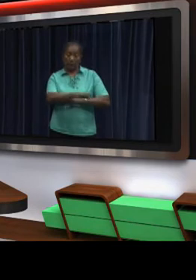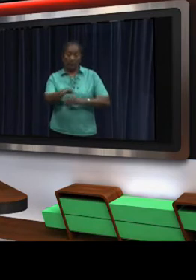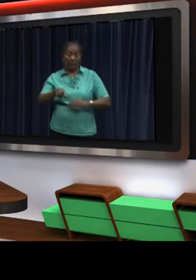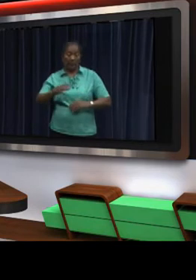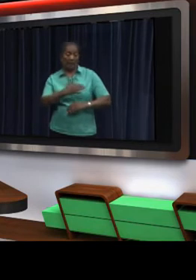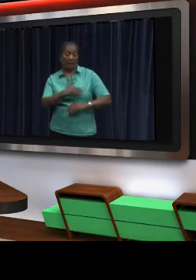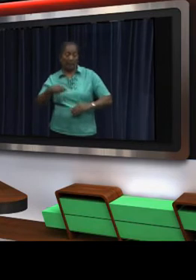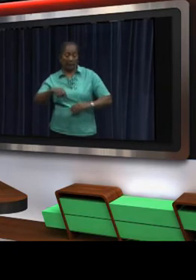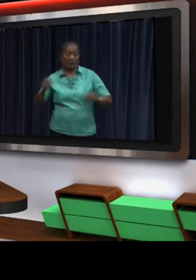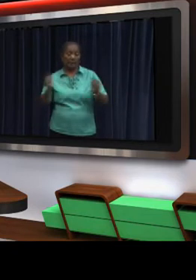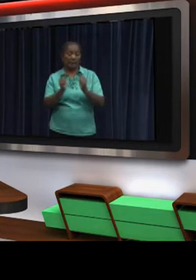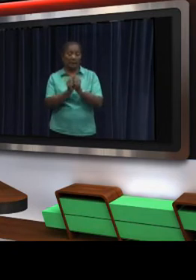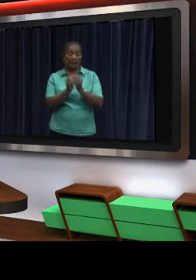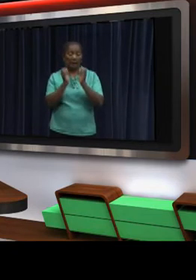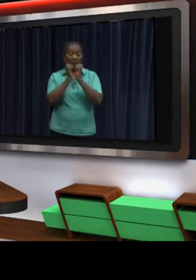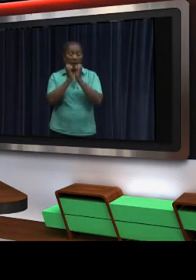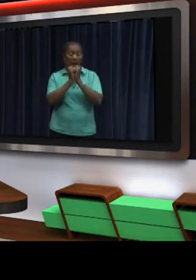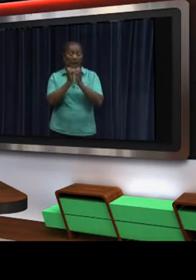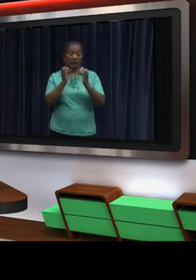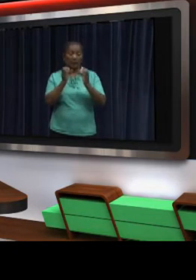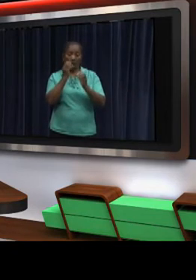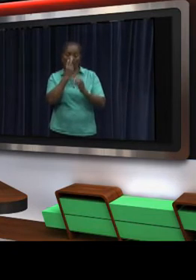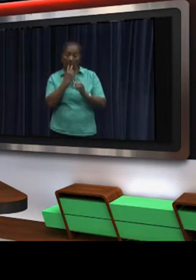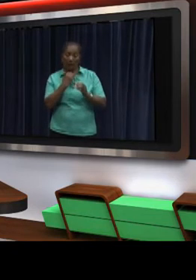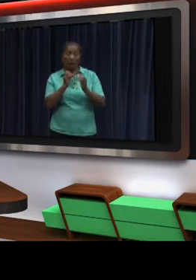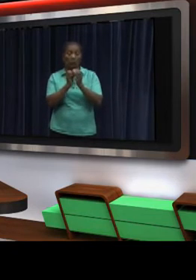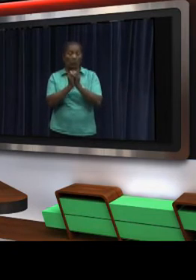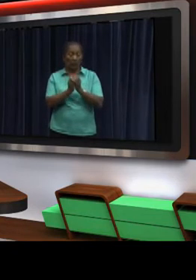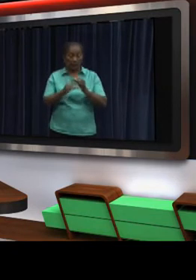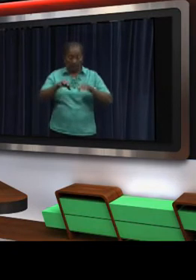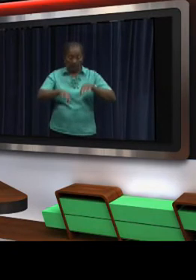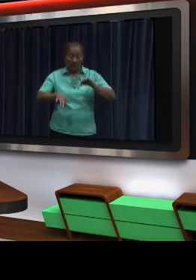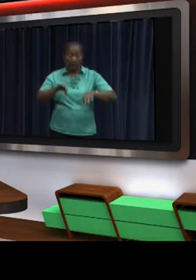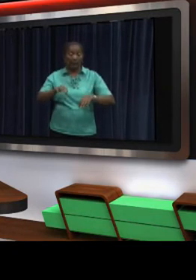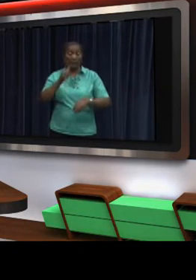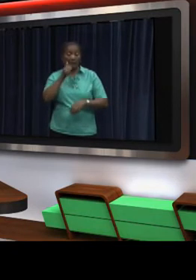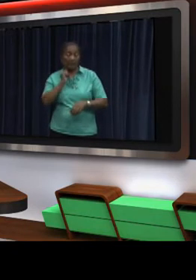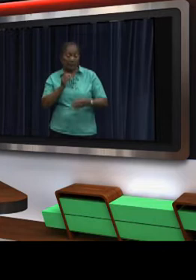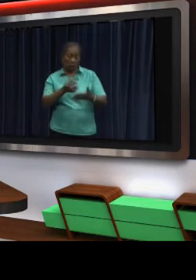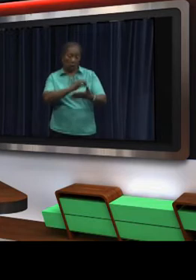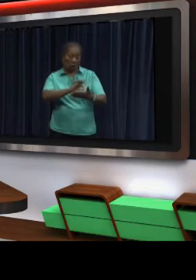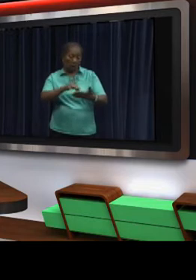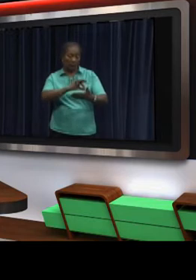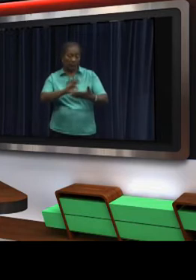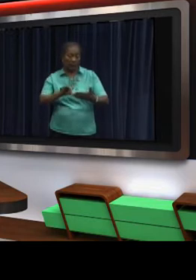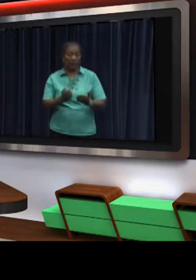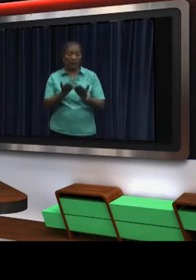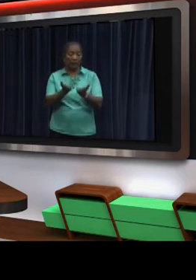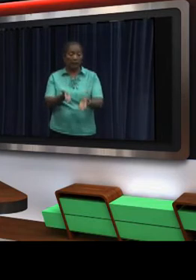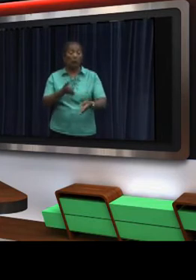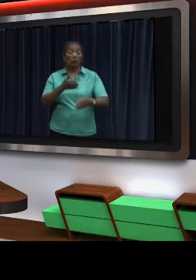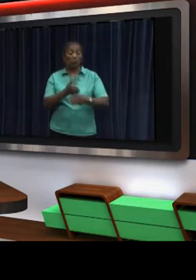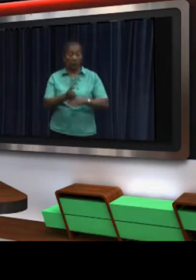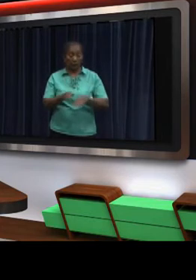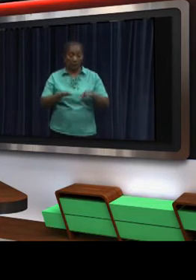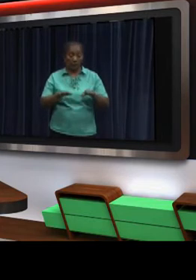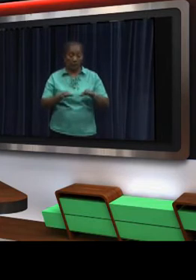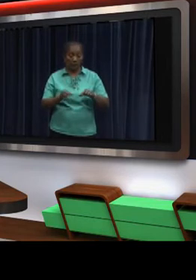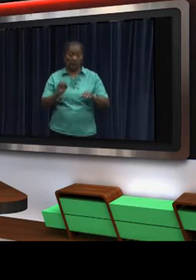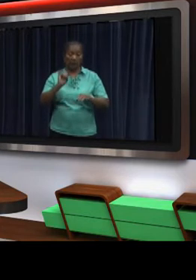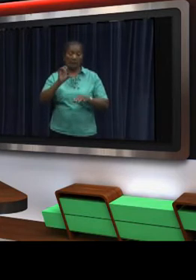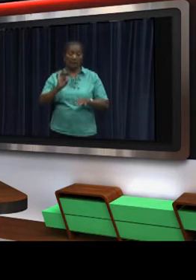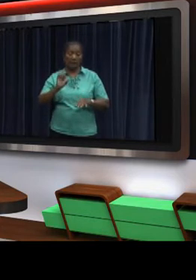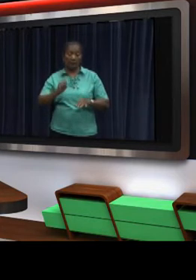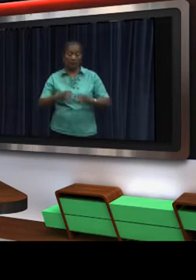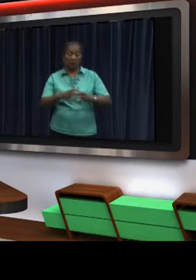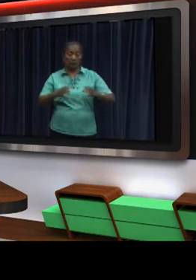Parts of the interior will grow paprika and tomatoes later this year. Yesterday, the signing